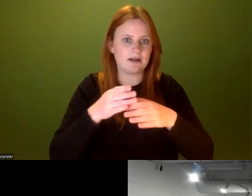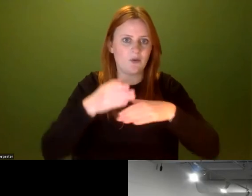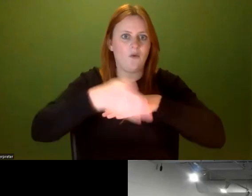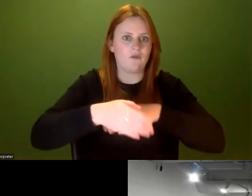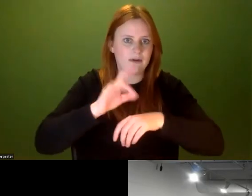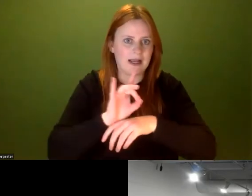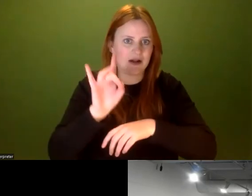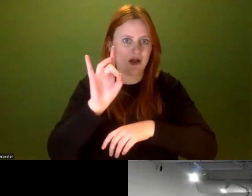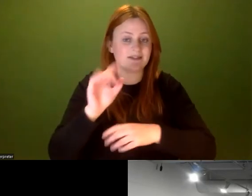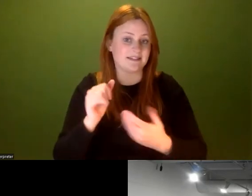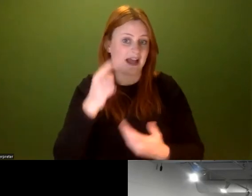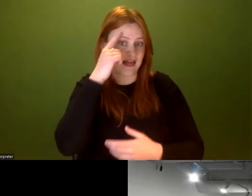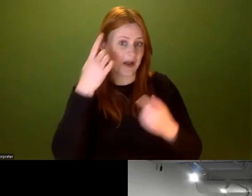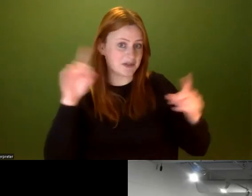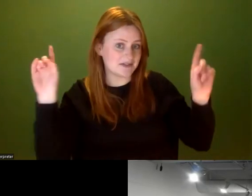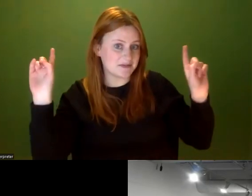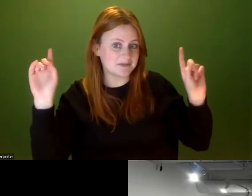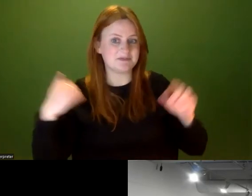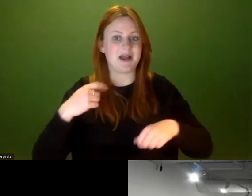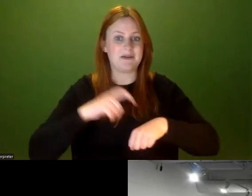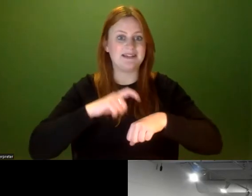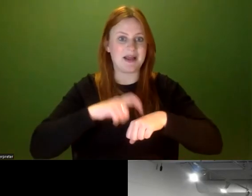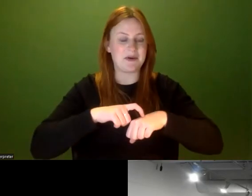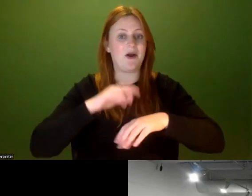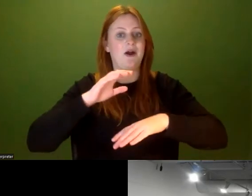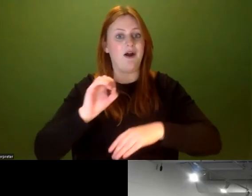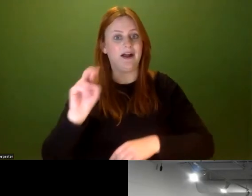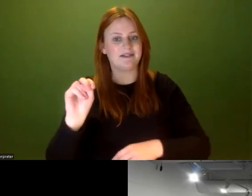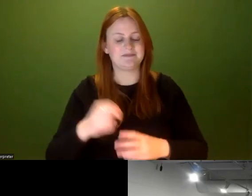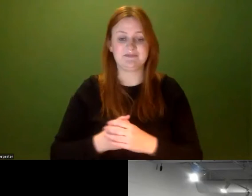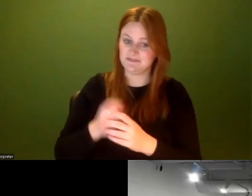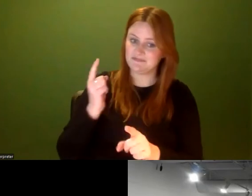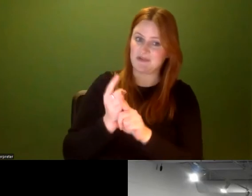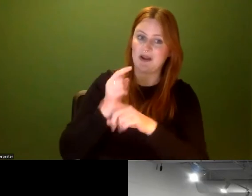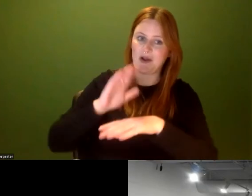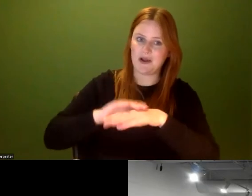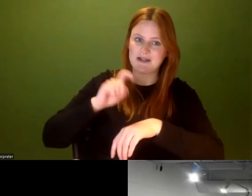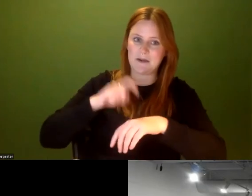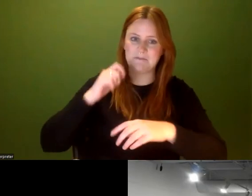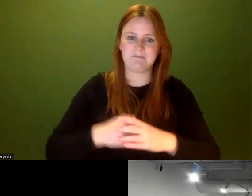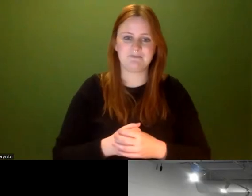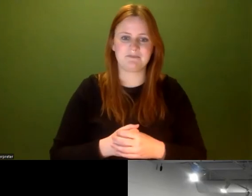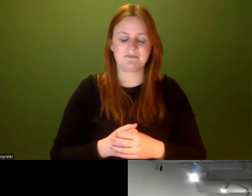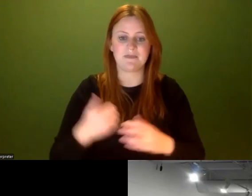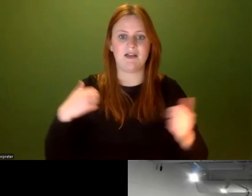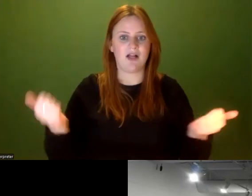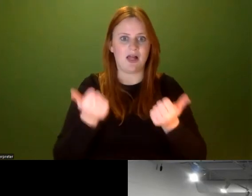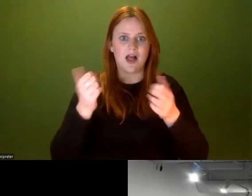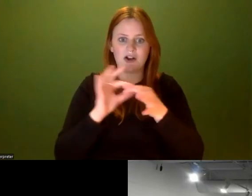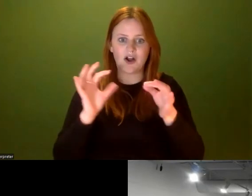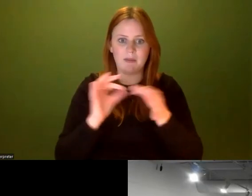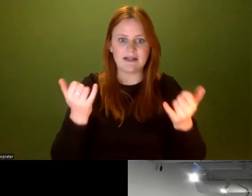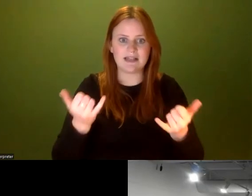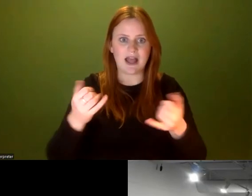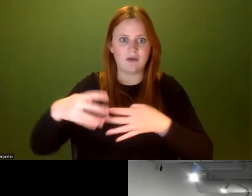think I did. I had my timer going. Yeah, you're right on time. And we've got a lot of comments actually coming in